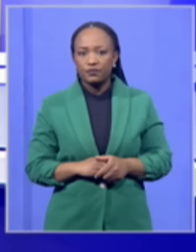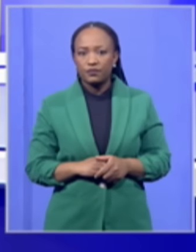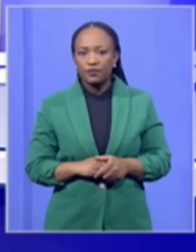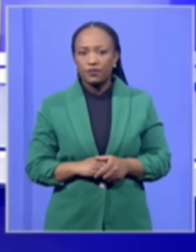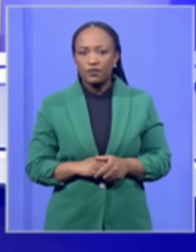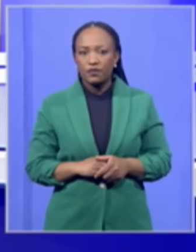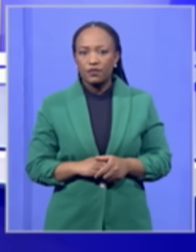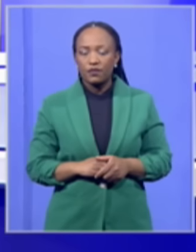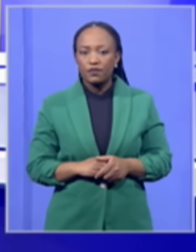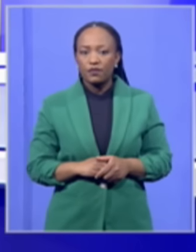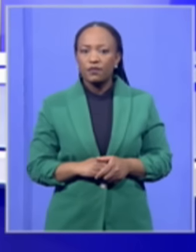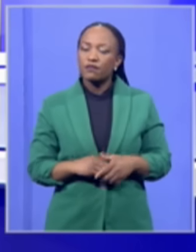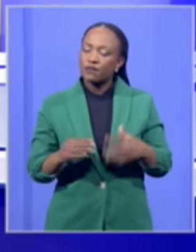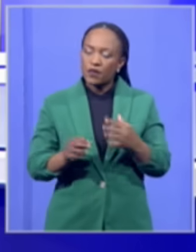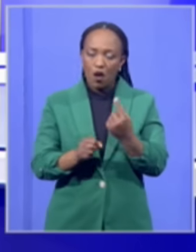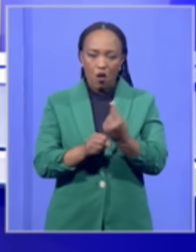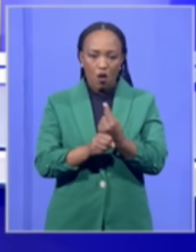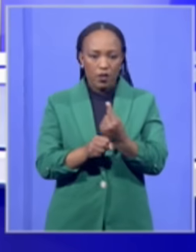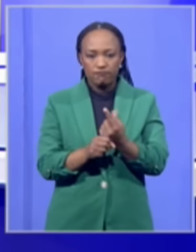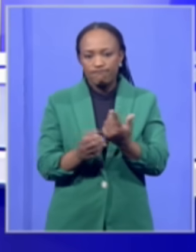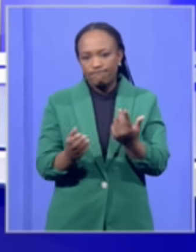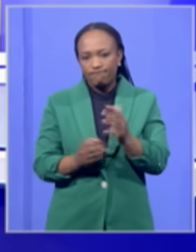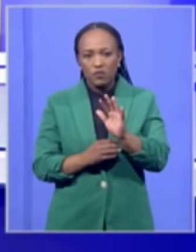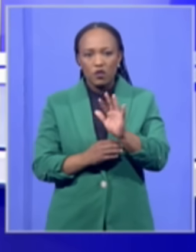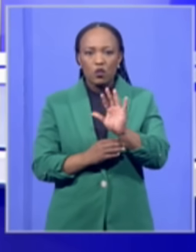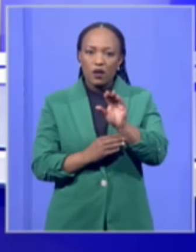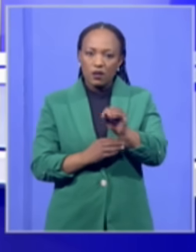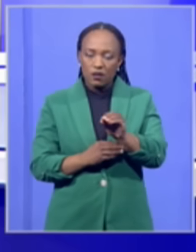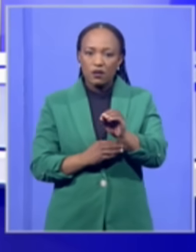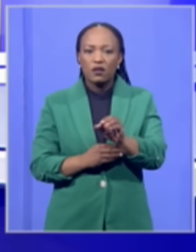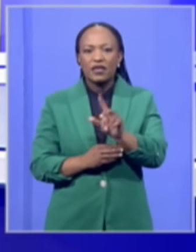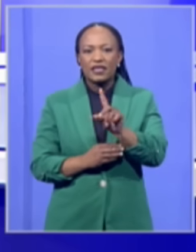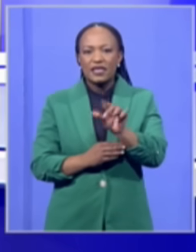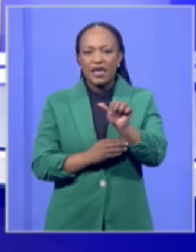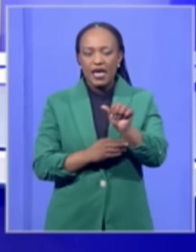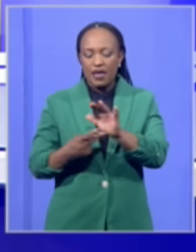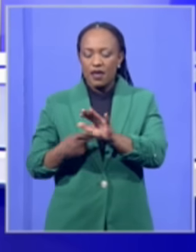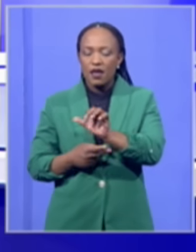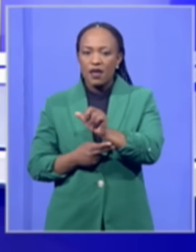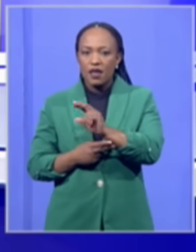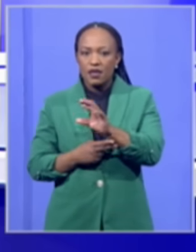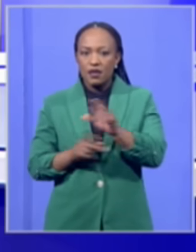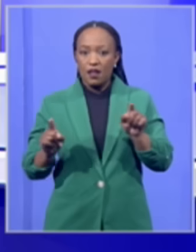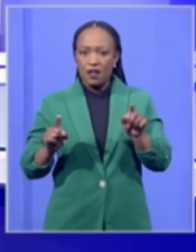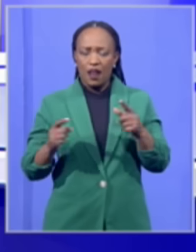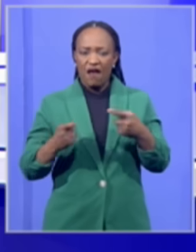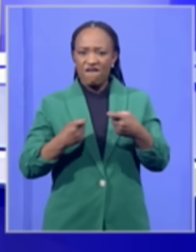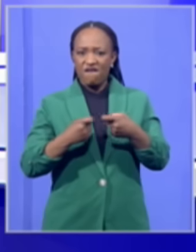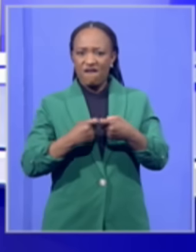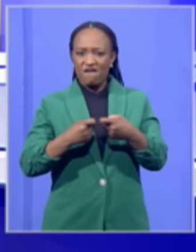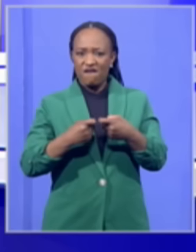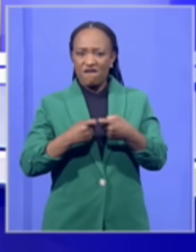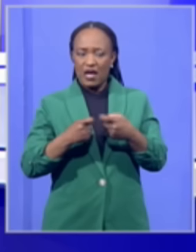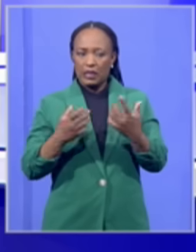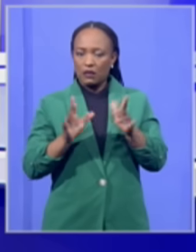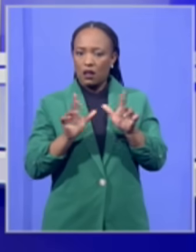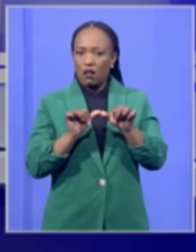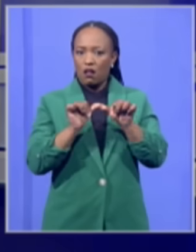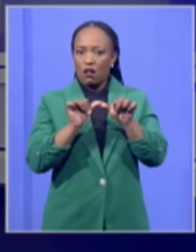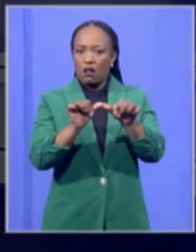Go mebiano ka mehla re rile mekgatlo ya DA le ANC e tšwela pele go fošana ka noga e phela le